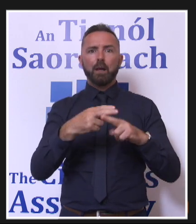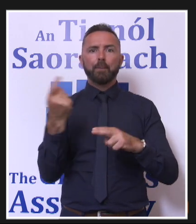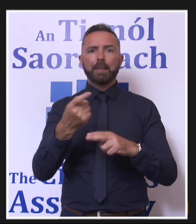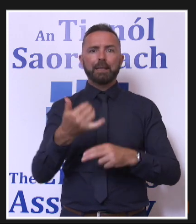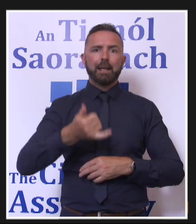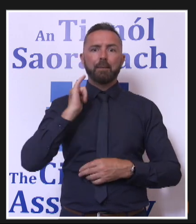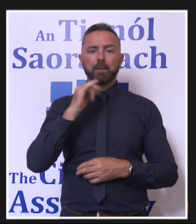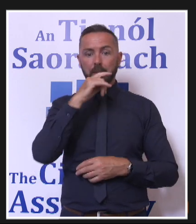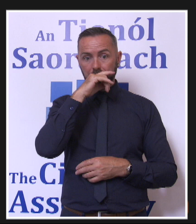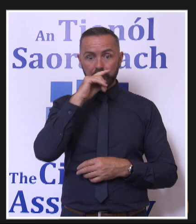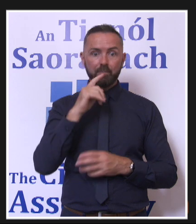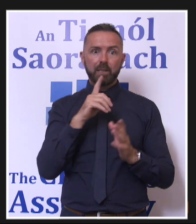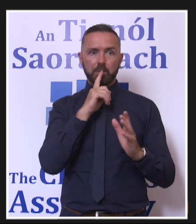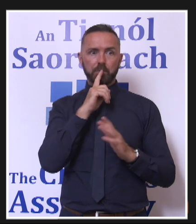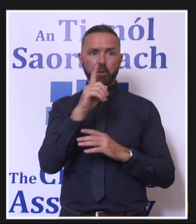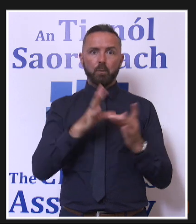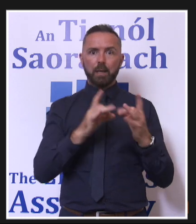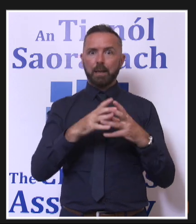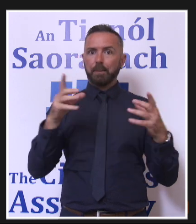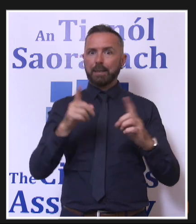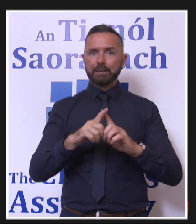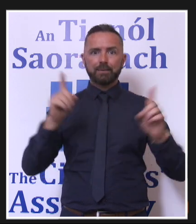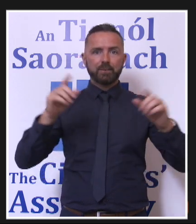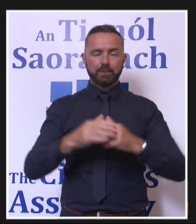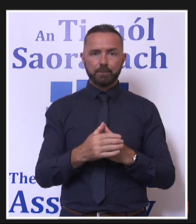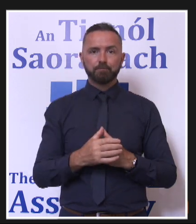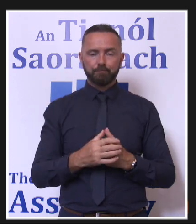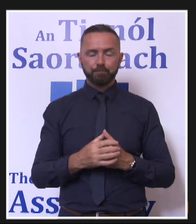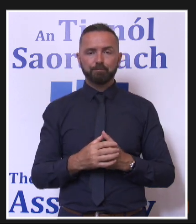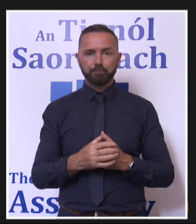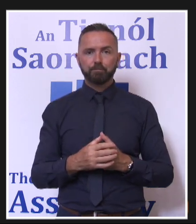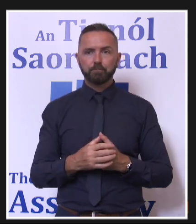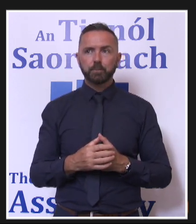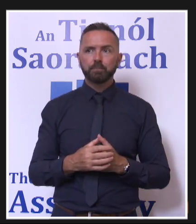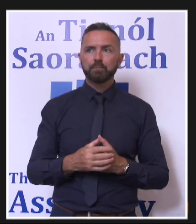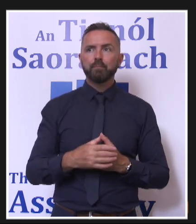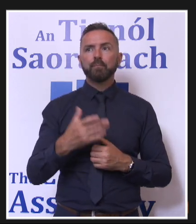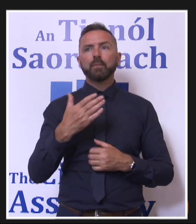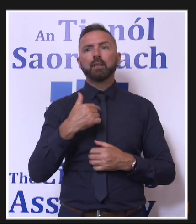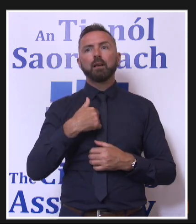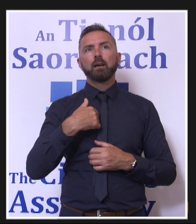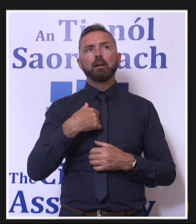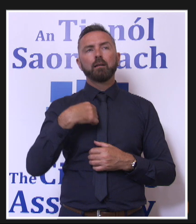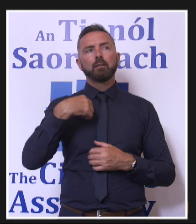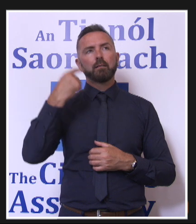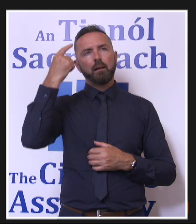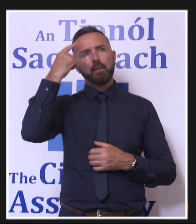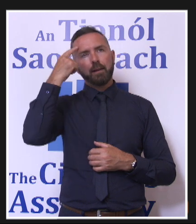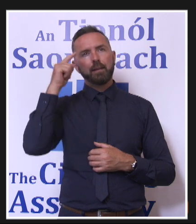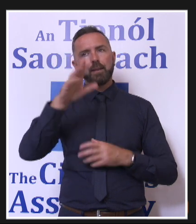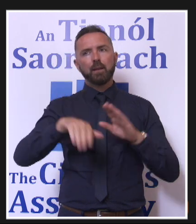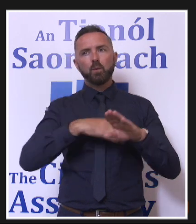undeliverable. But actually, we've made a massive difference, and I guess this is where the mayoral role can come in. You